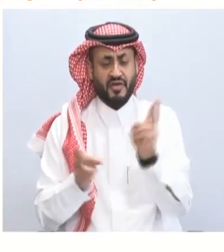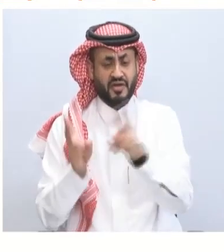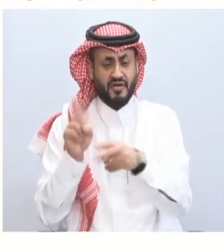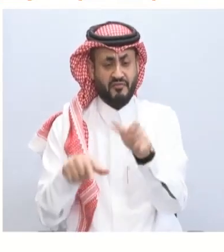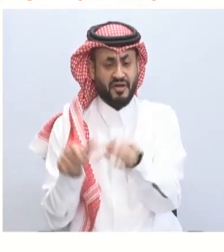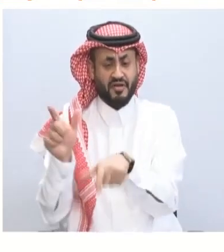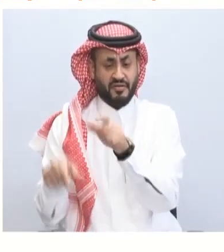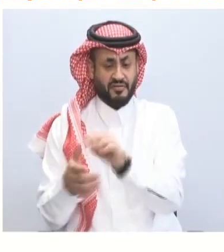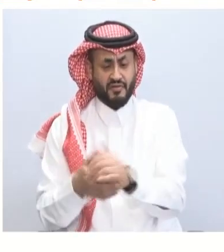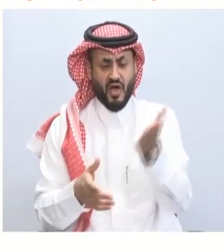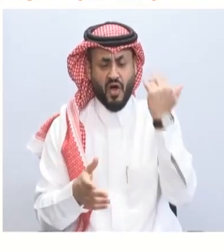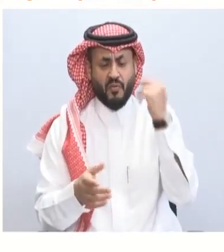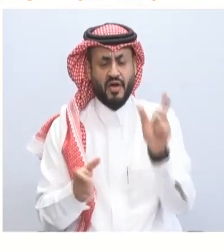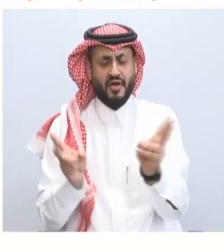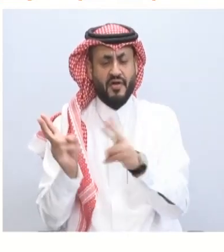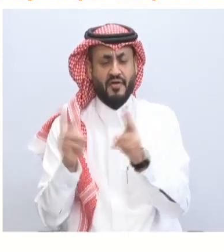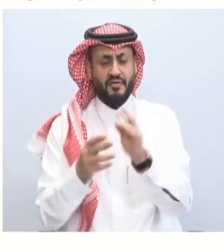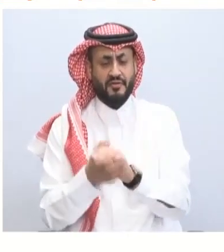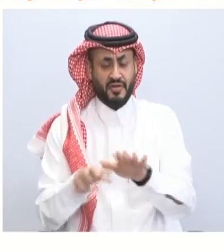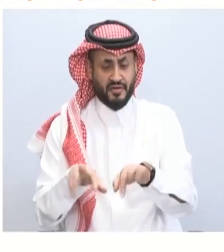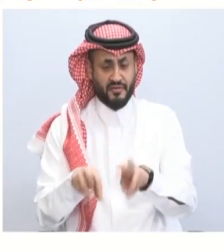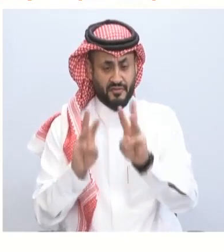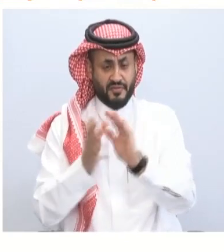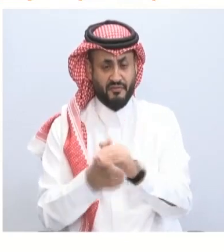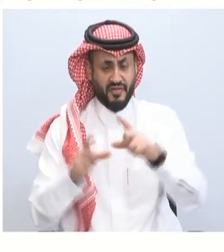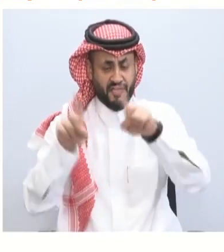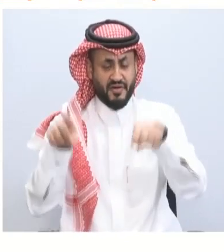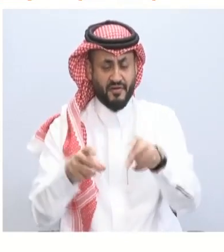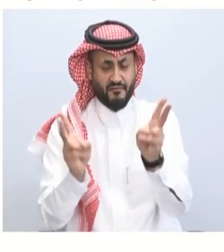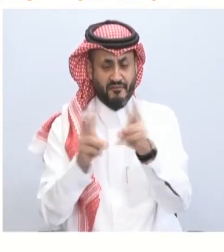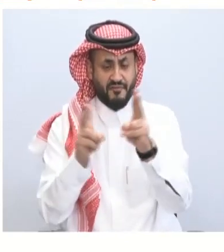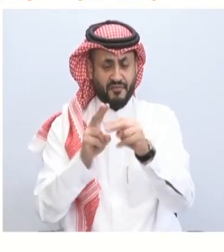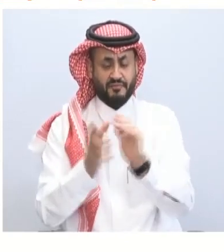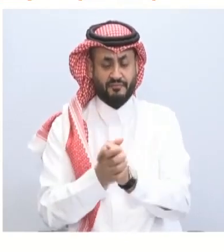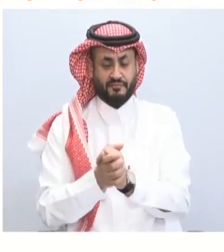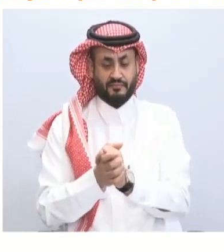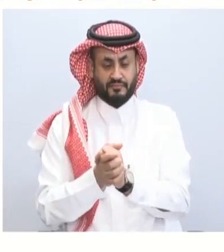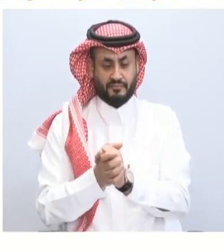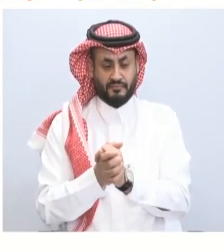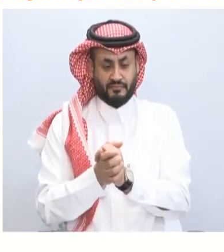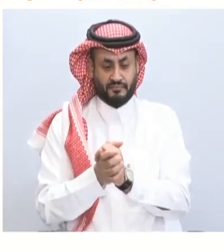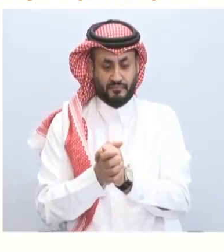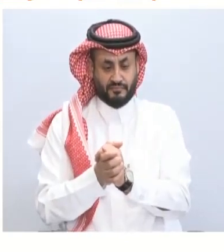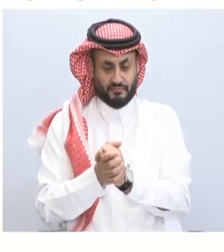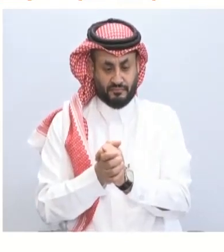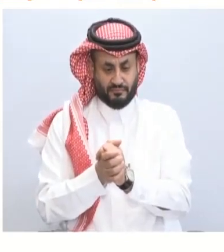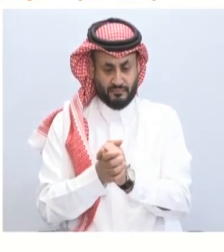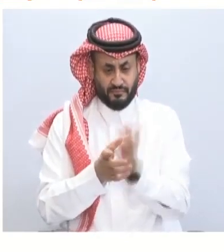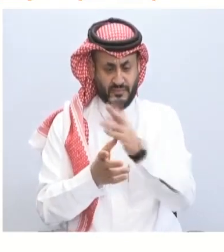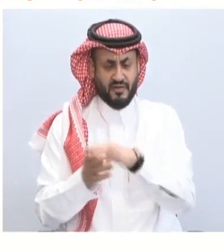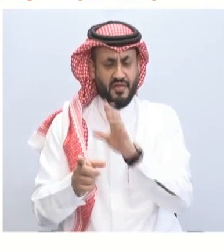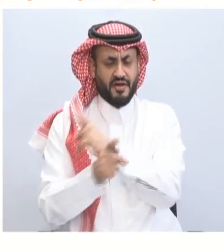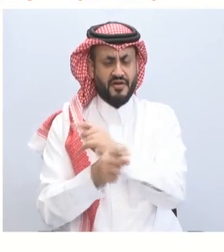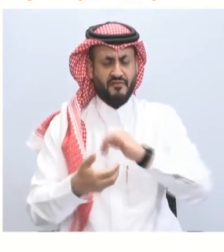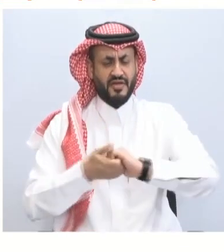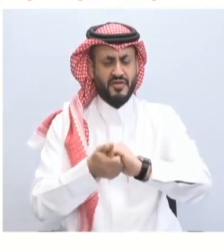they had previously communicated with through email and video conferencing, under more controlled circumstances with teacher support,